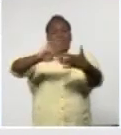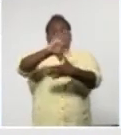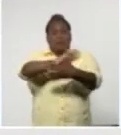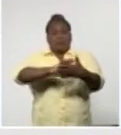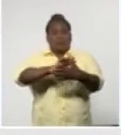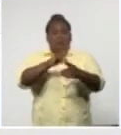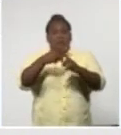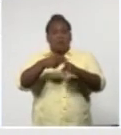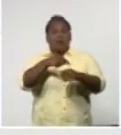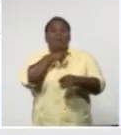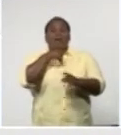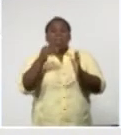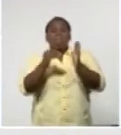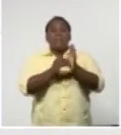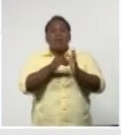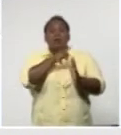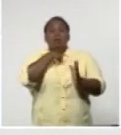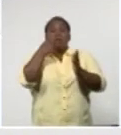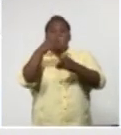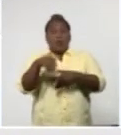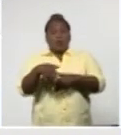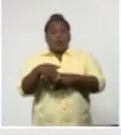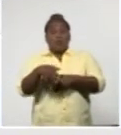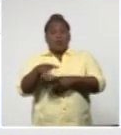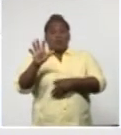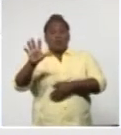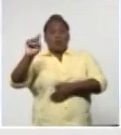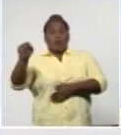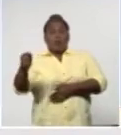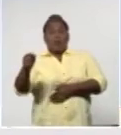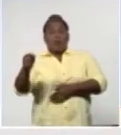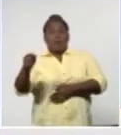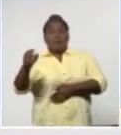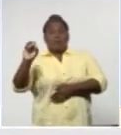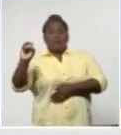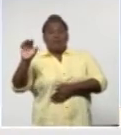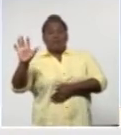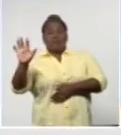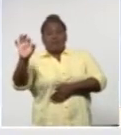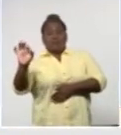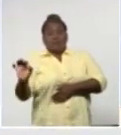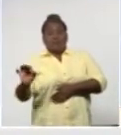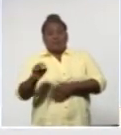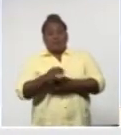224,343 deaths in the region, for a lethality of